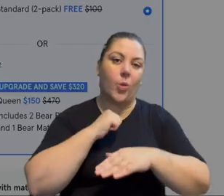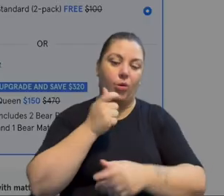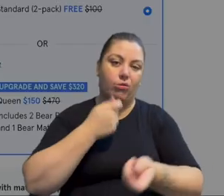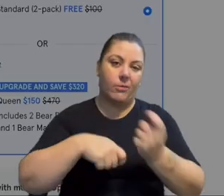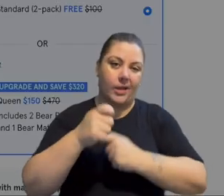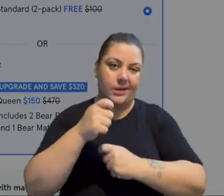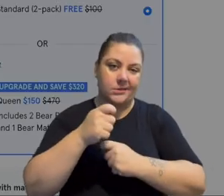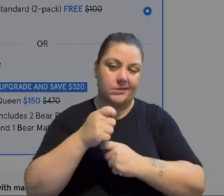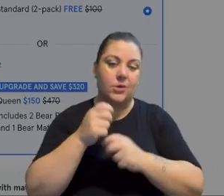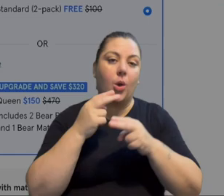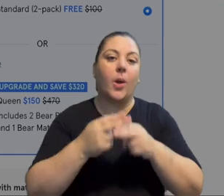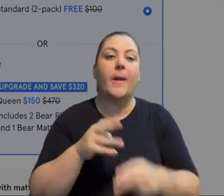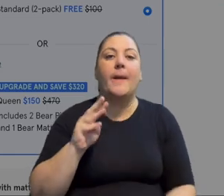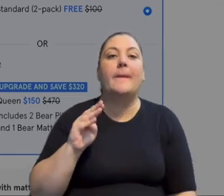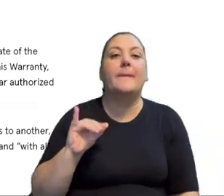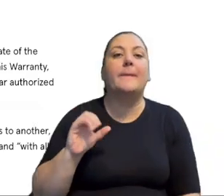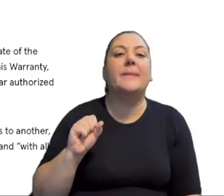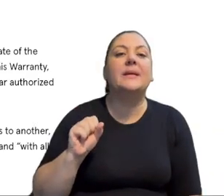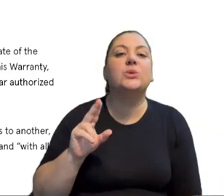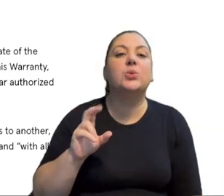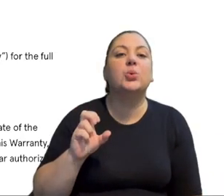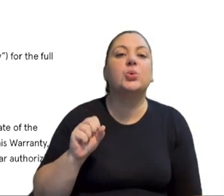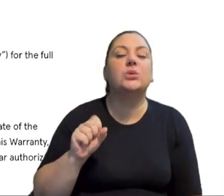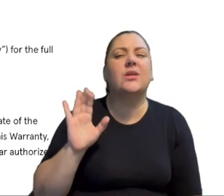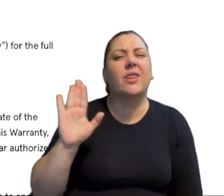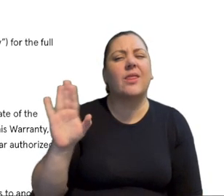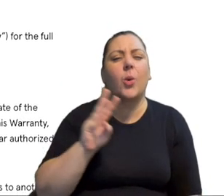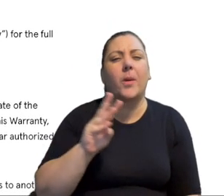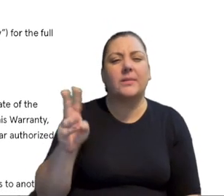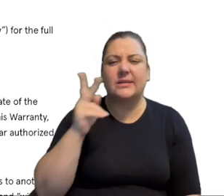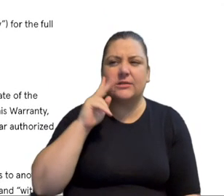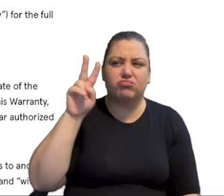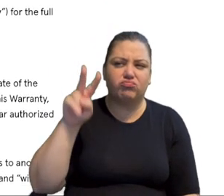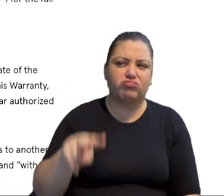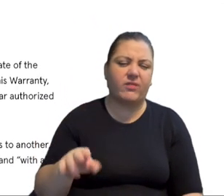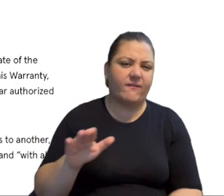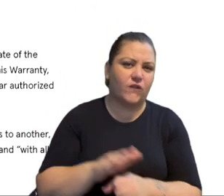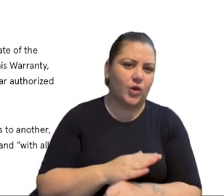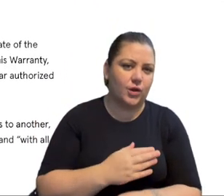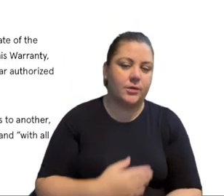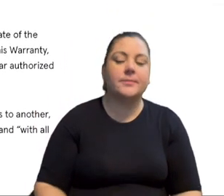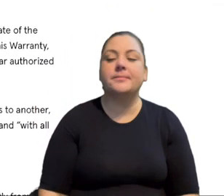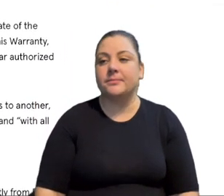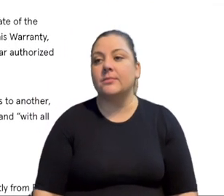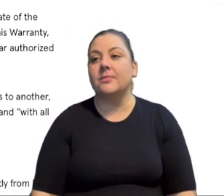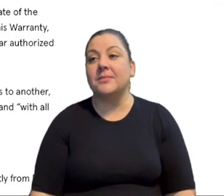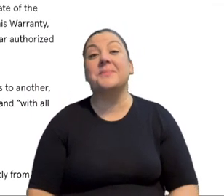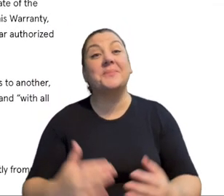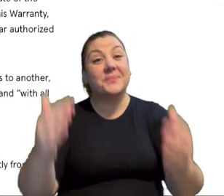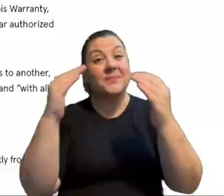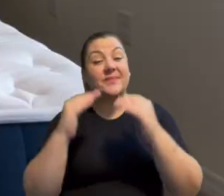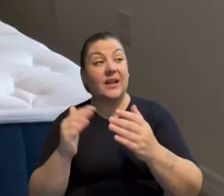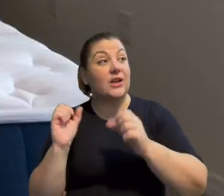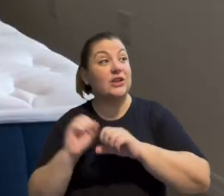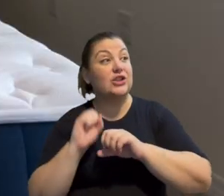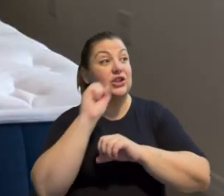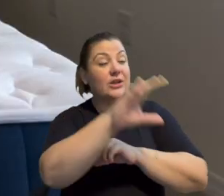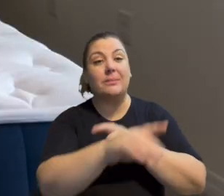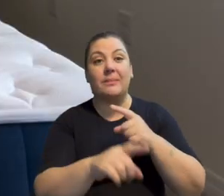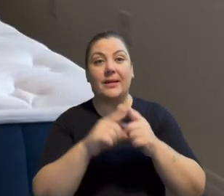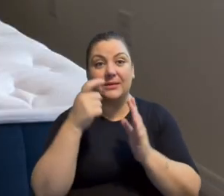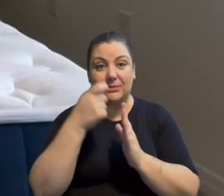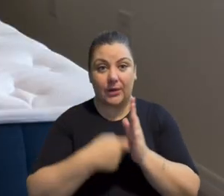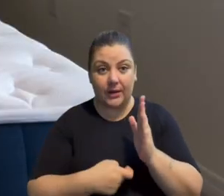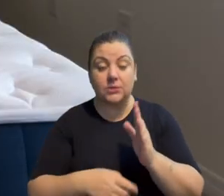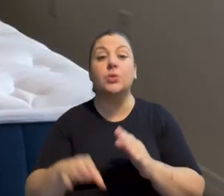mattress. On their website, you can see all the details of their warranty and what it covers. So let's talk about shipping and pricing. They do ship